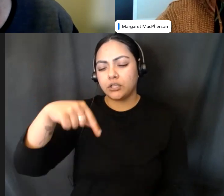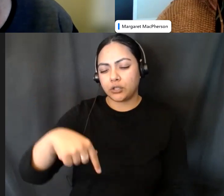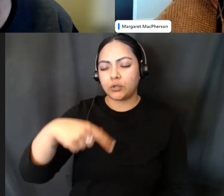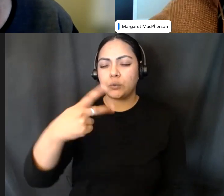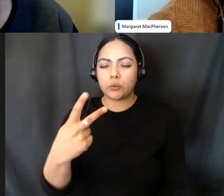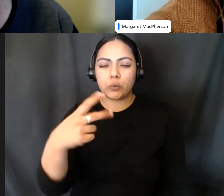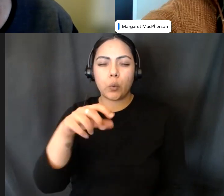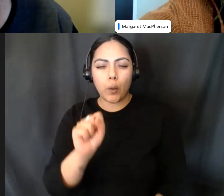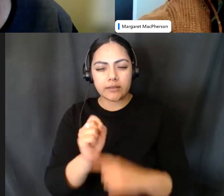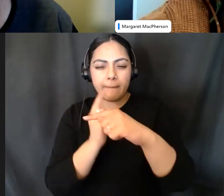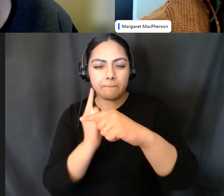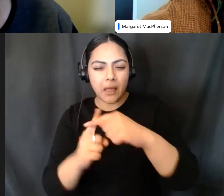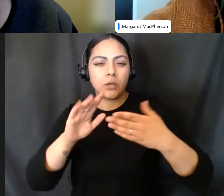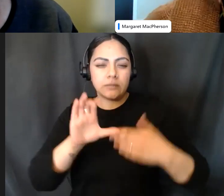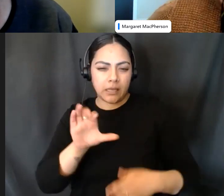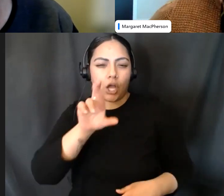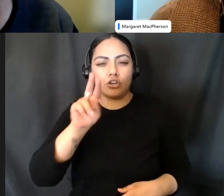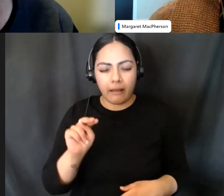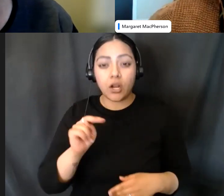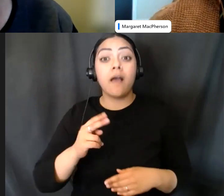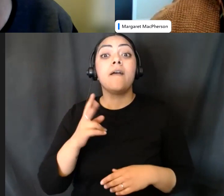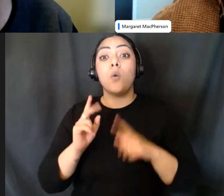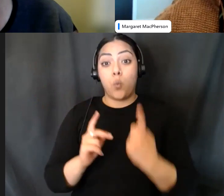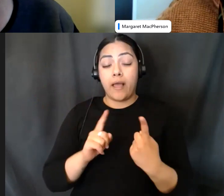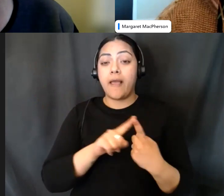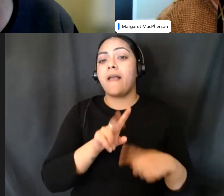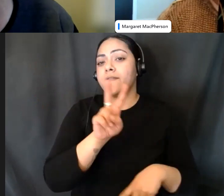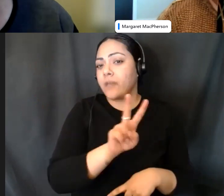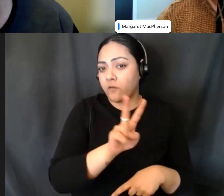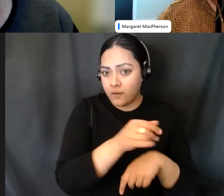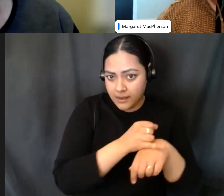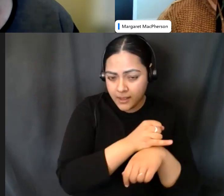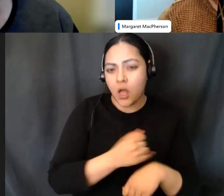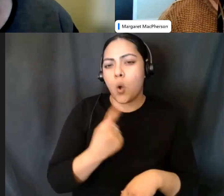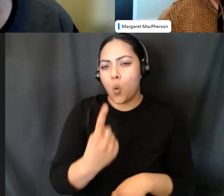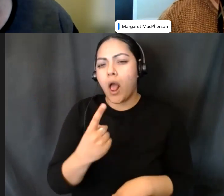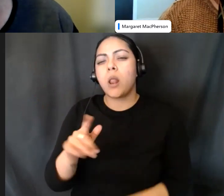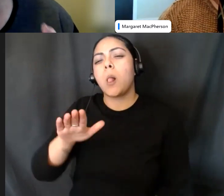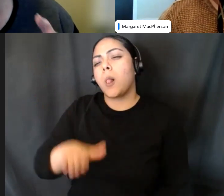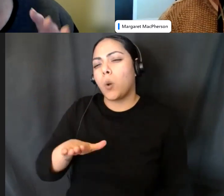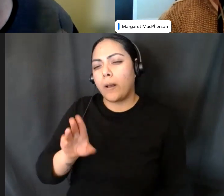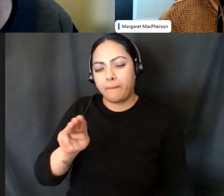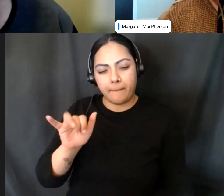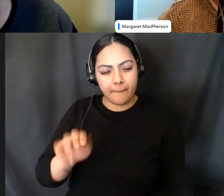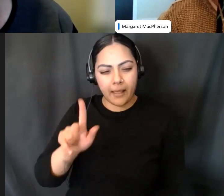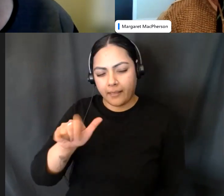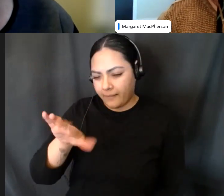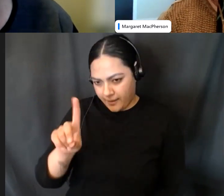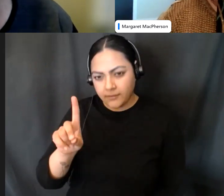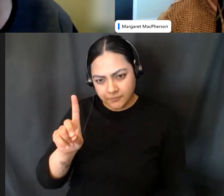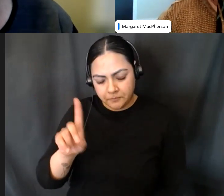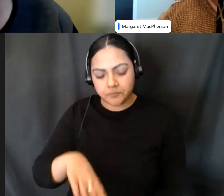community response networks, one on the Vancouver Island, one in the Lower Mainland. We've had several